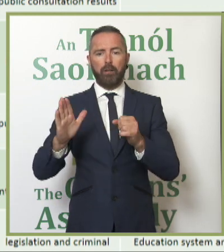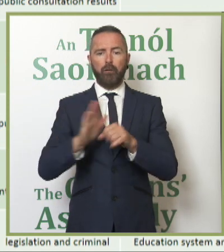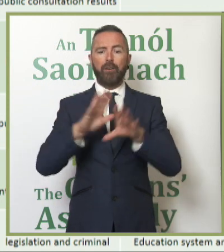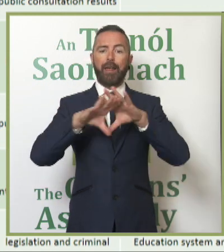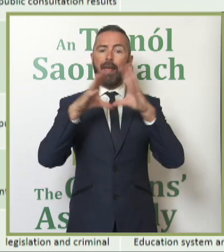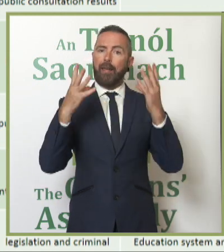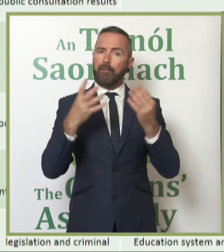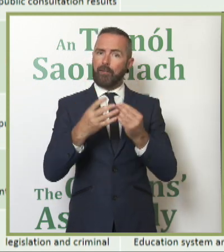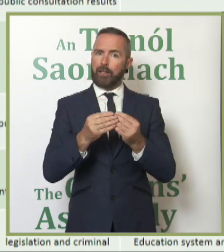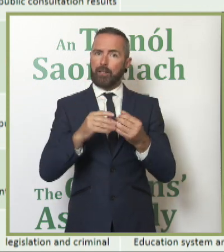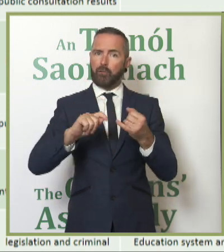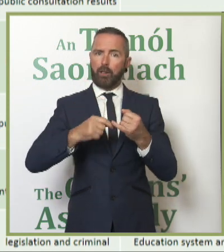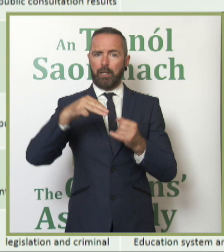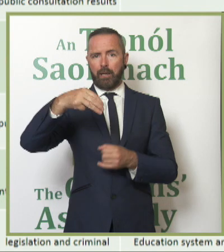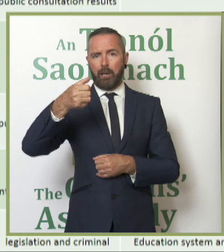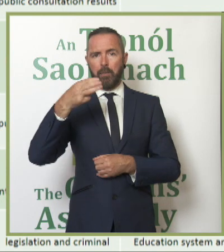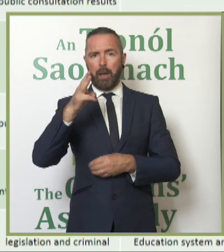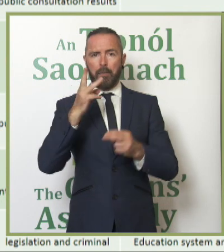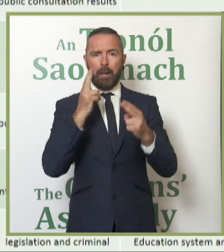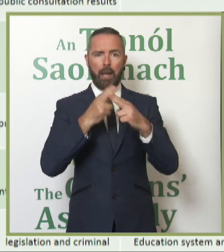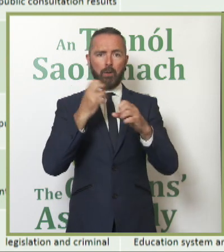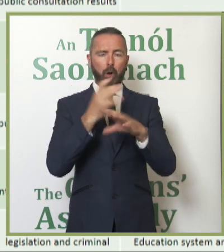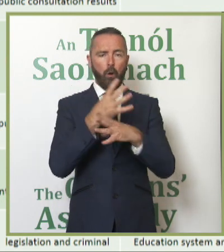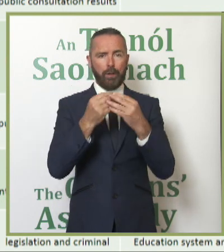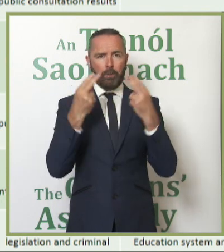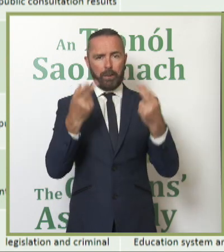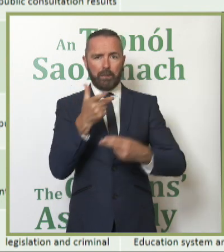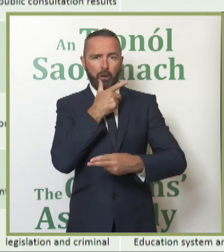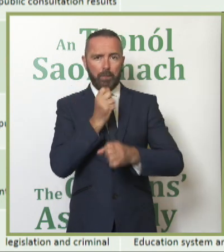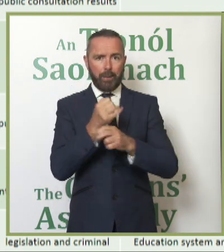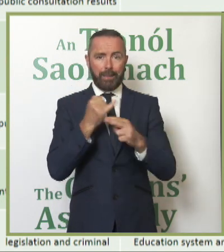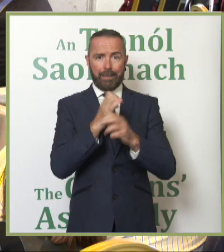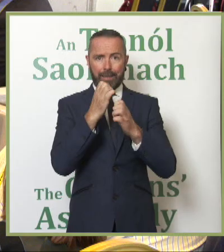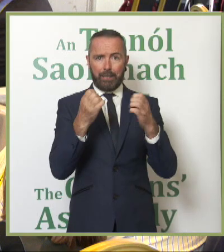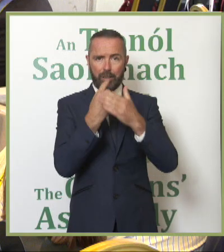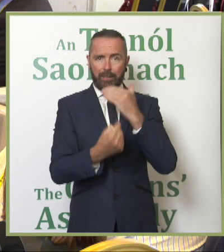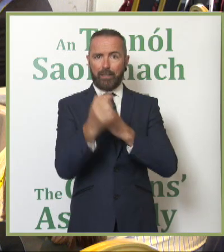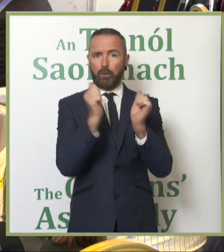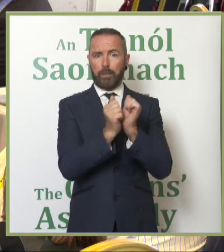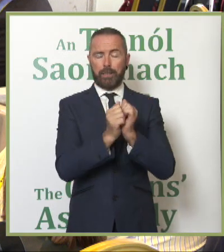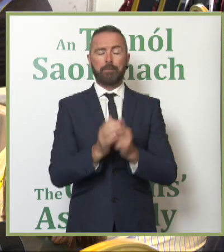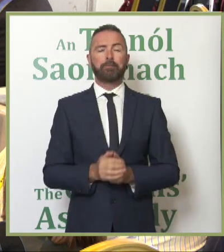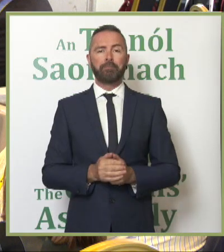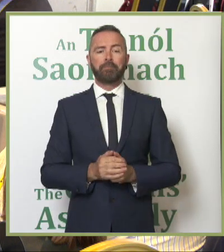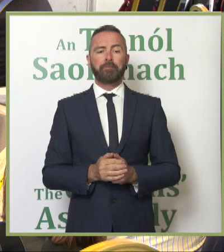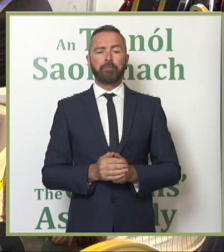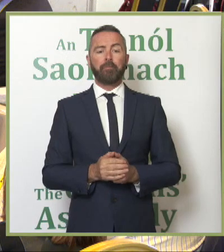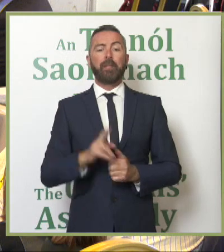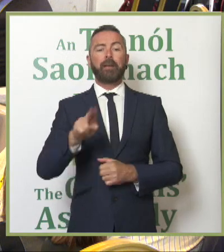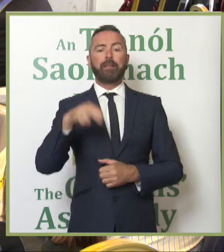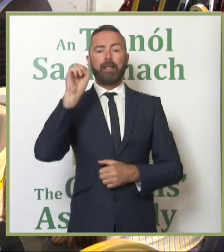trying to map out the terms of reference into each individual meeting. To simplify it down a little bit then, the next slide, I hope,